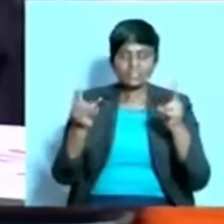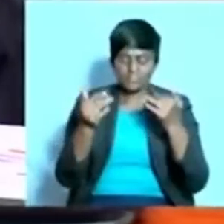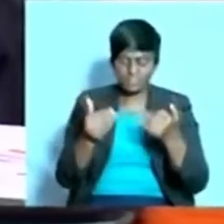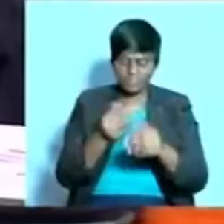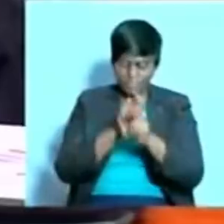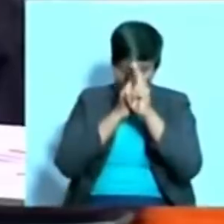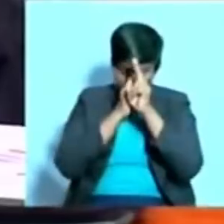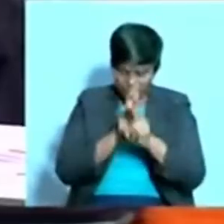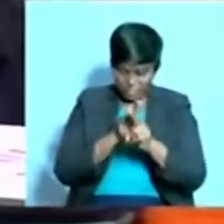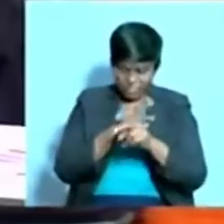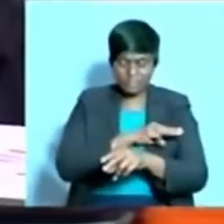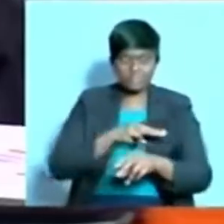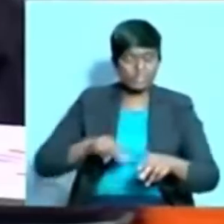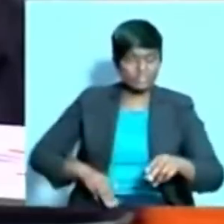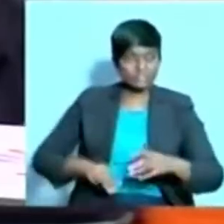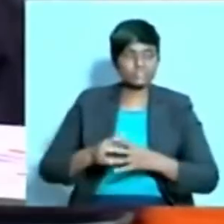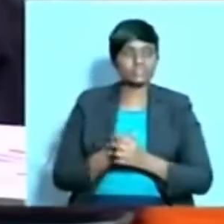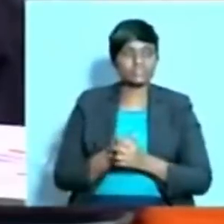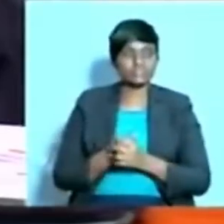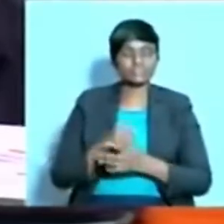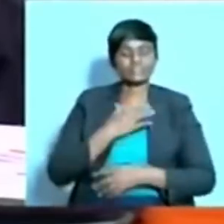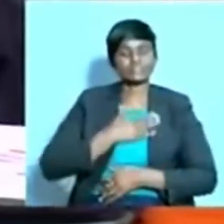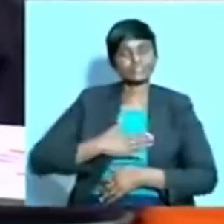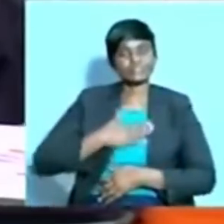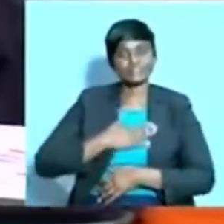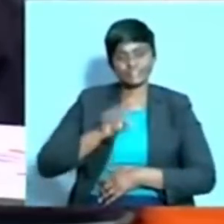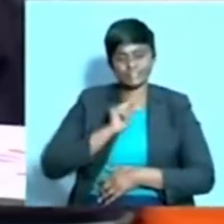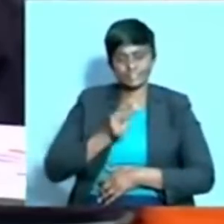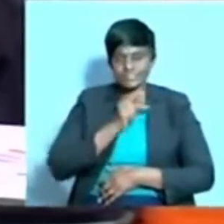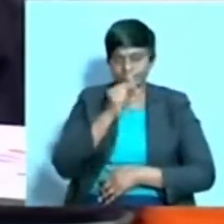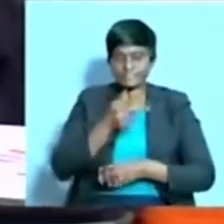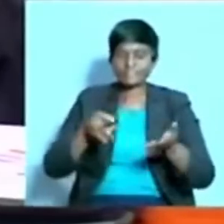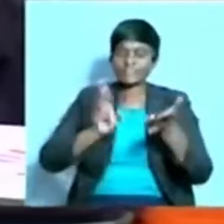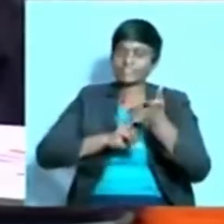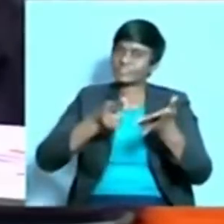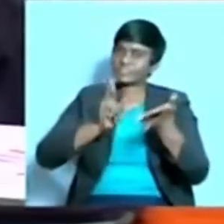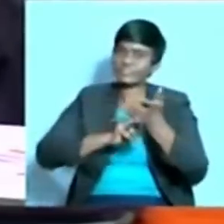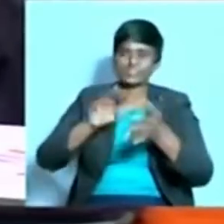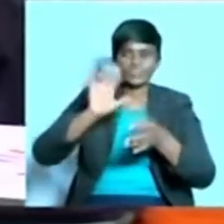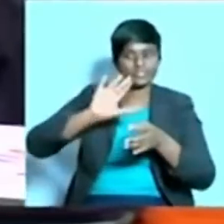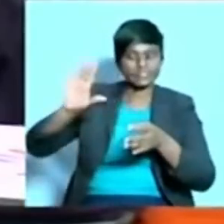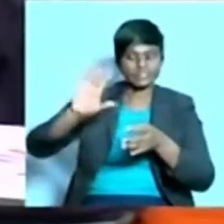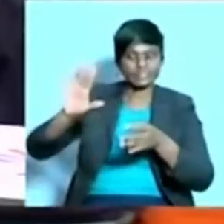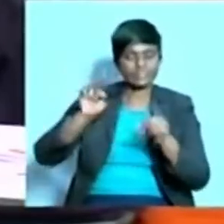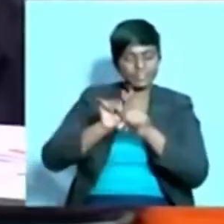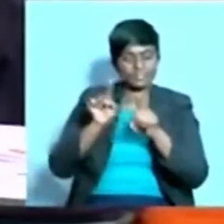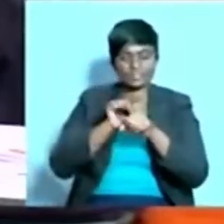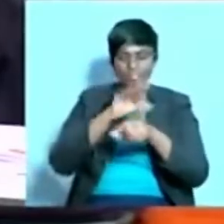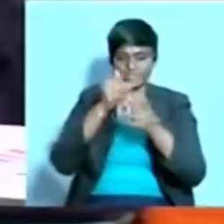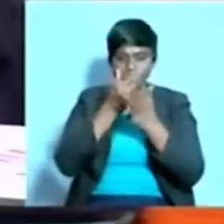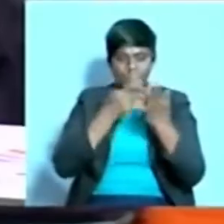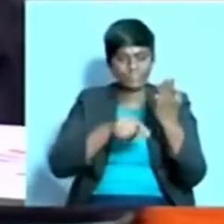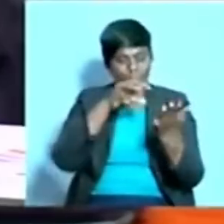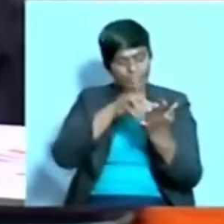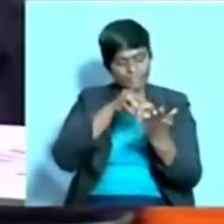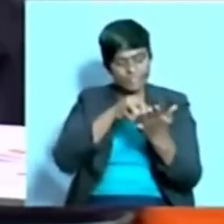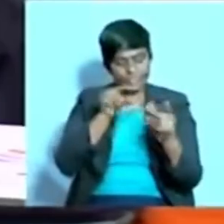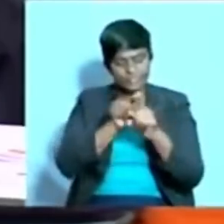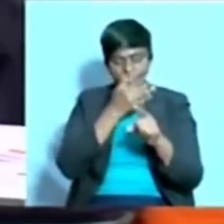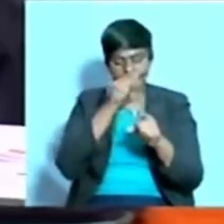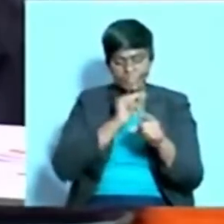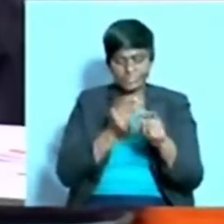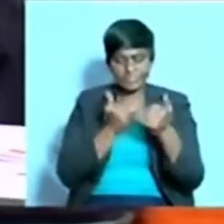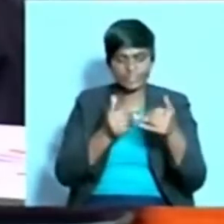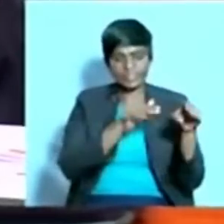honorable members, please let's not repeat the points of orders and also the matters, and let's